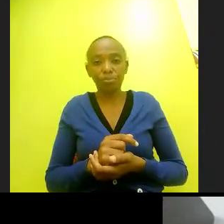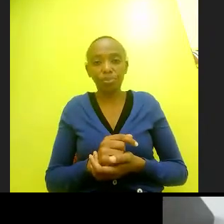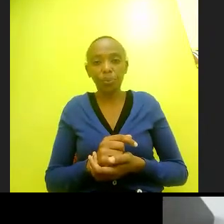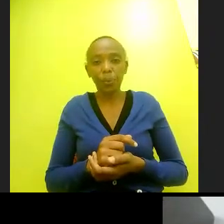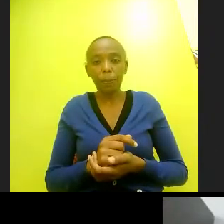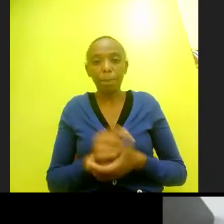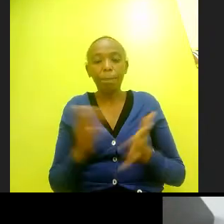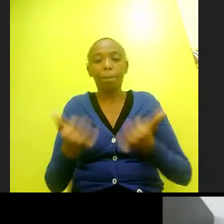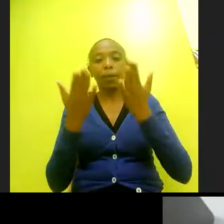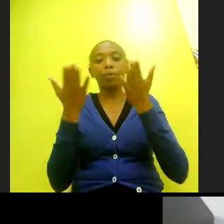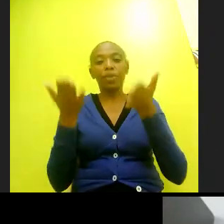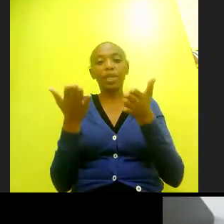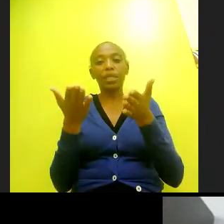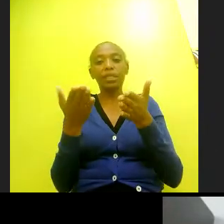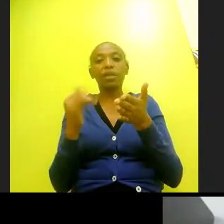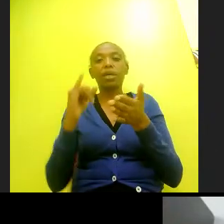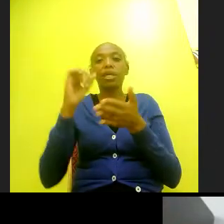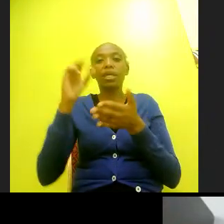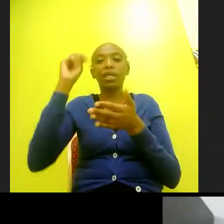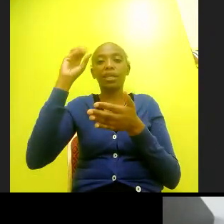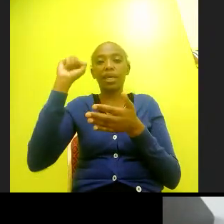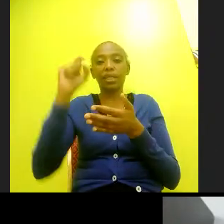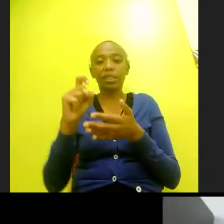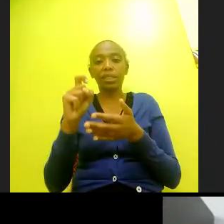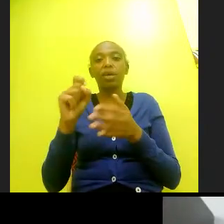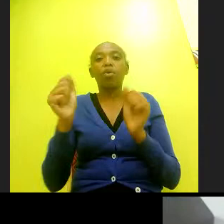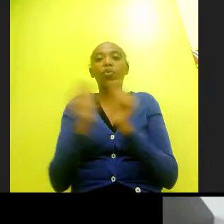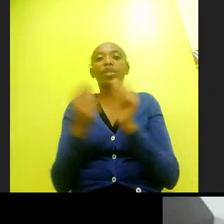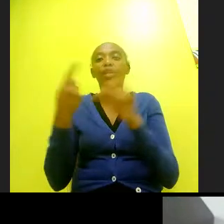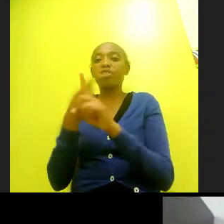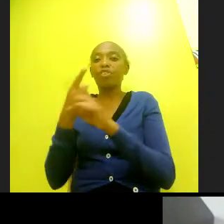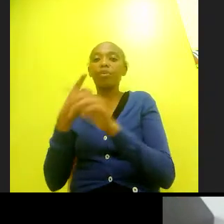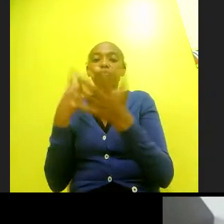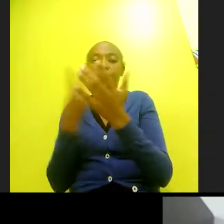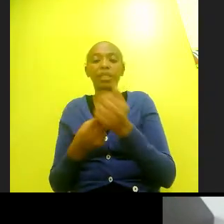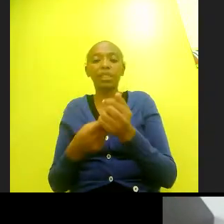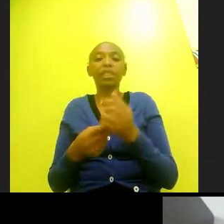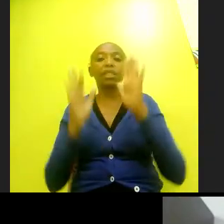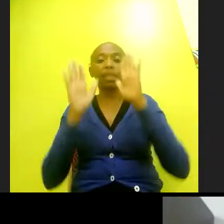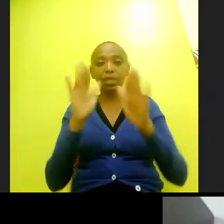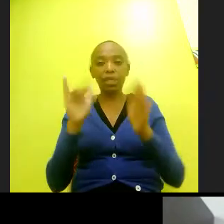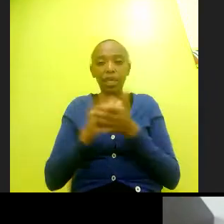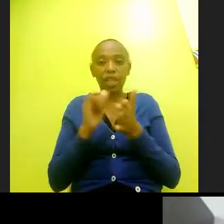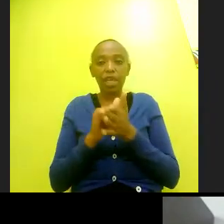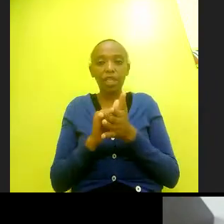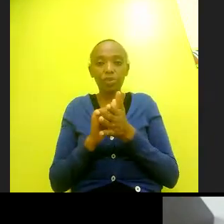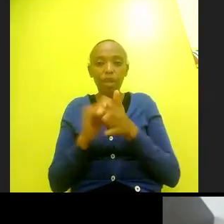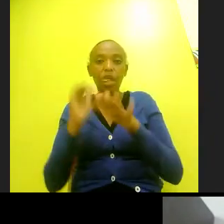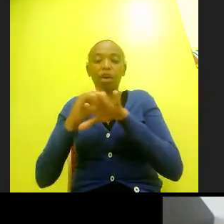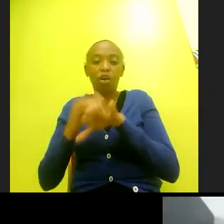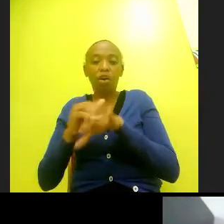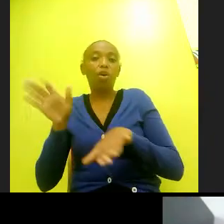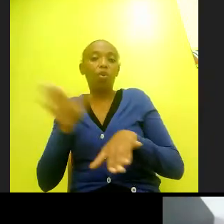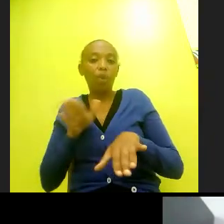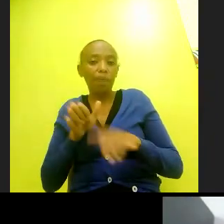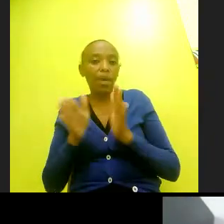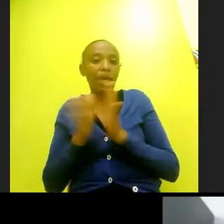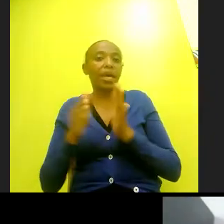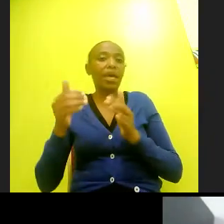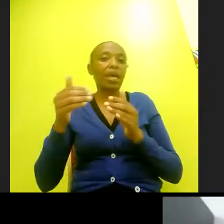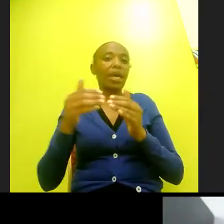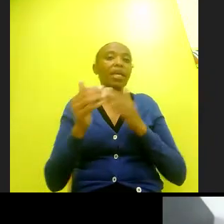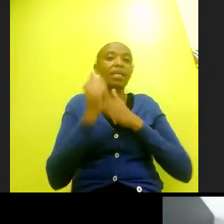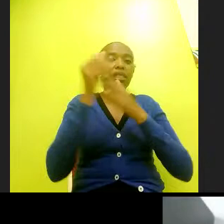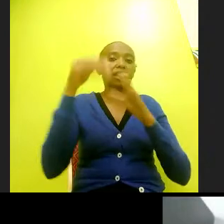promote this index with different stakeholders, I think it's important that we keep calling for women and girls leadership in the economy, societies, politics,